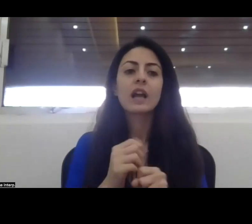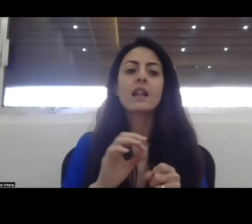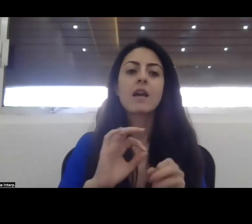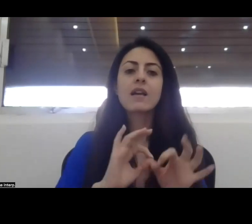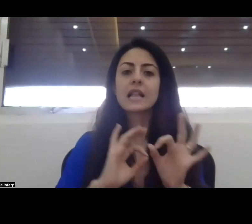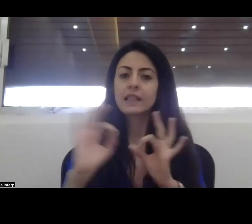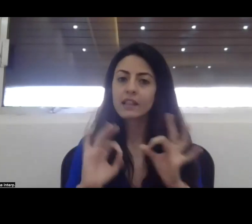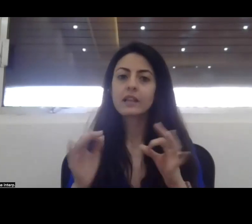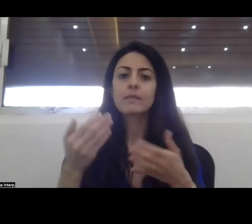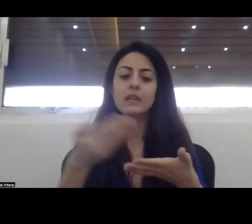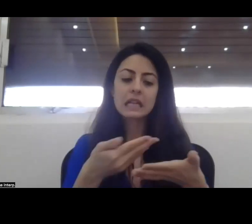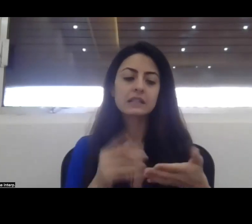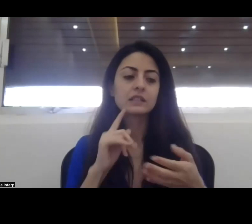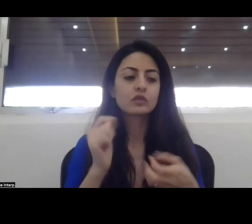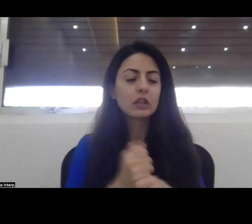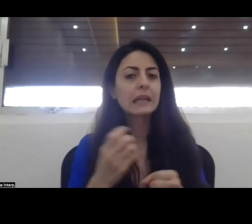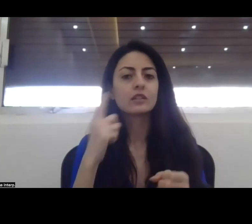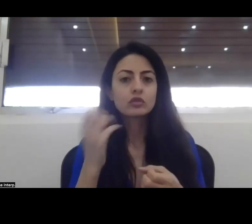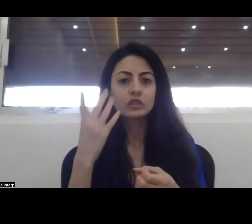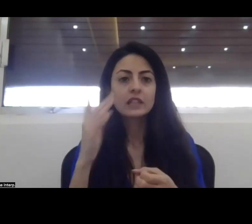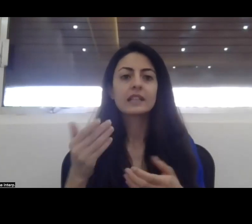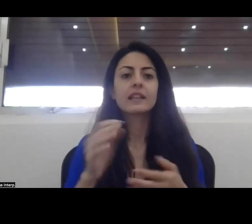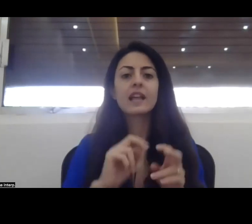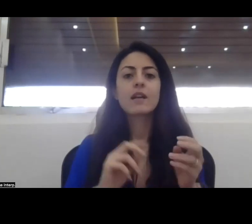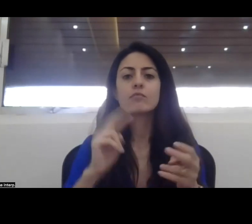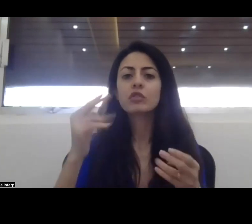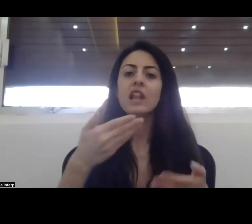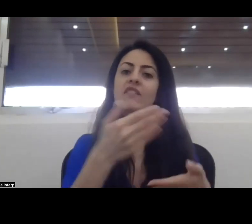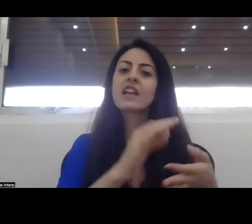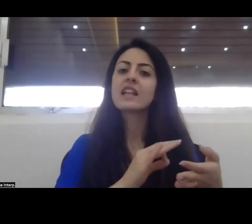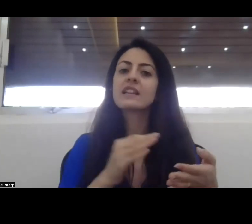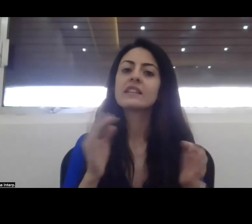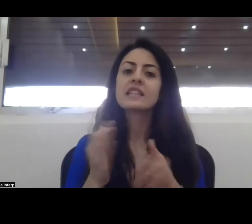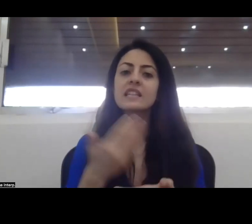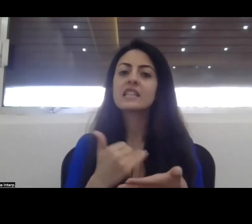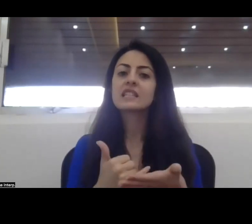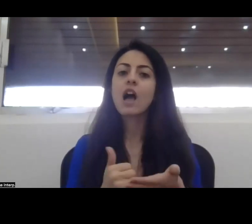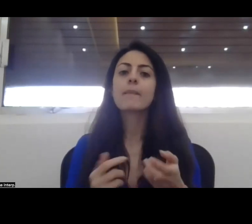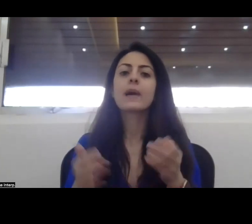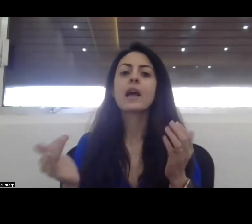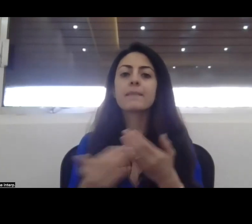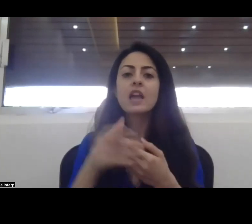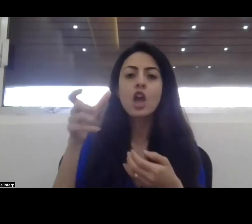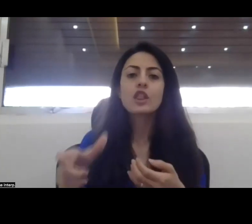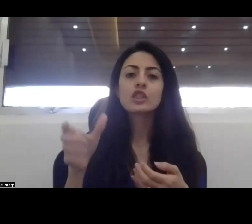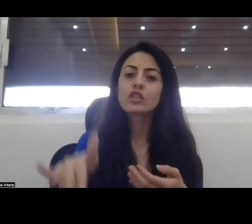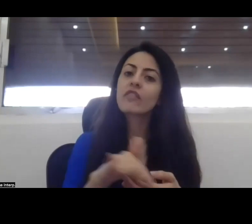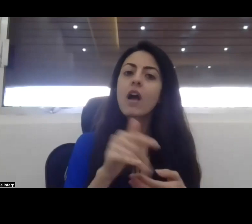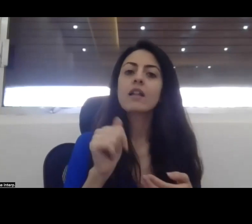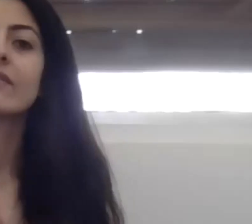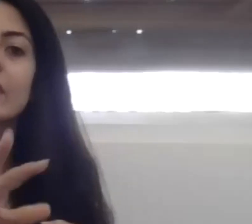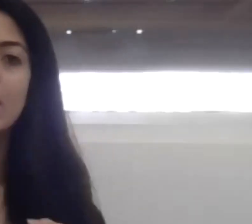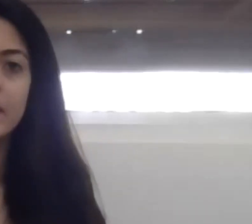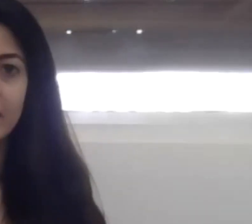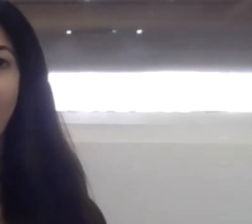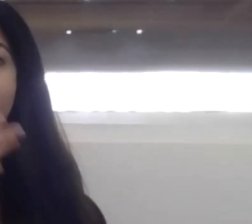region, Sub-Saharan Africa, Eastern Europe, and Central Asia. Luca, the floor is yours. Thank you. Thank you very much. My